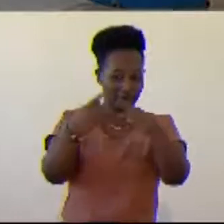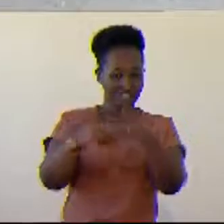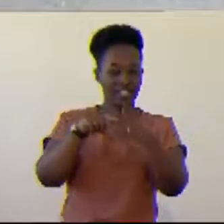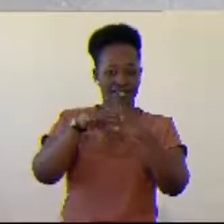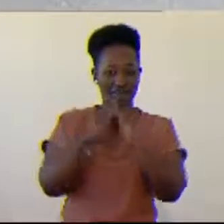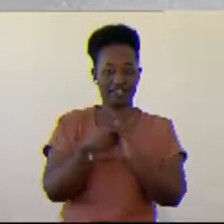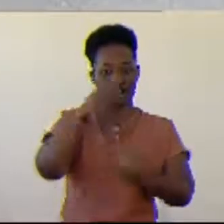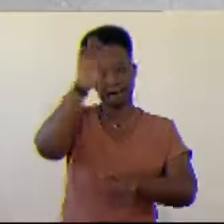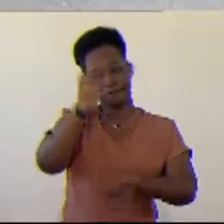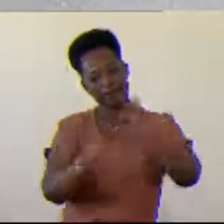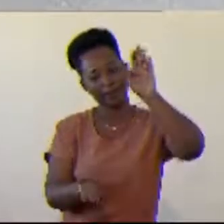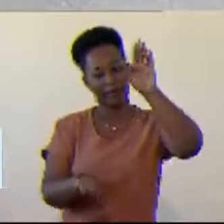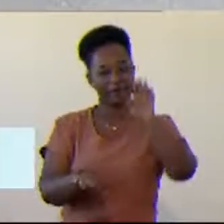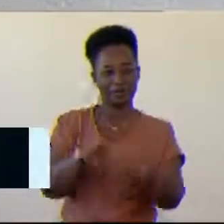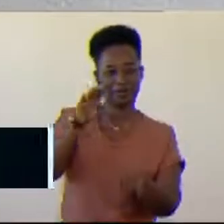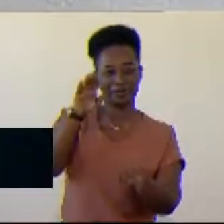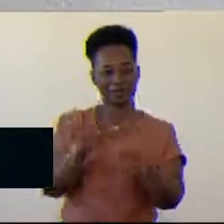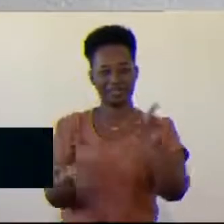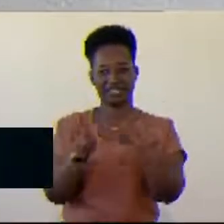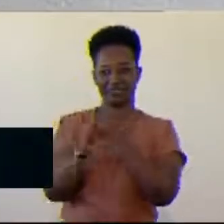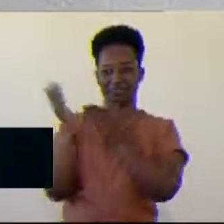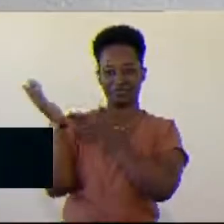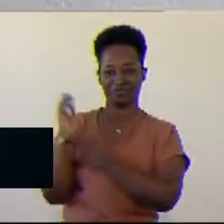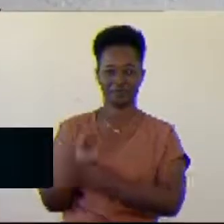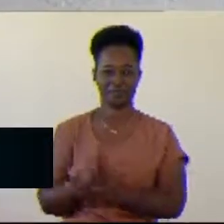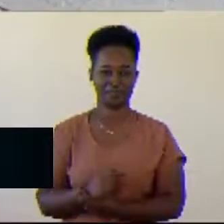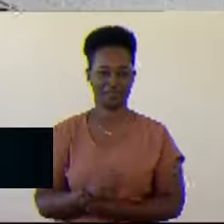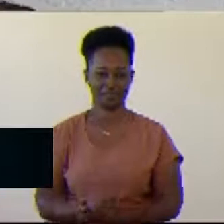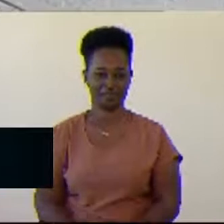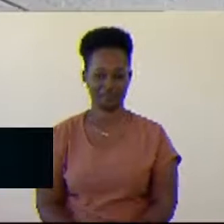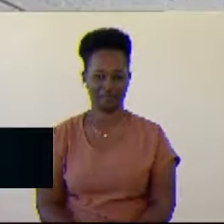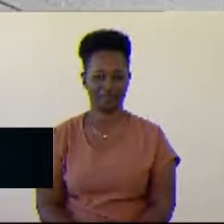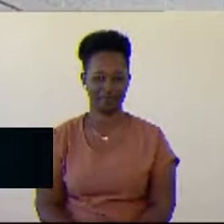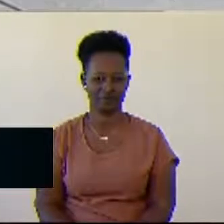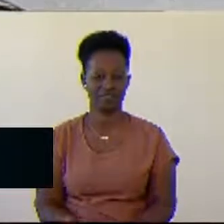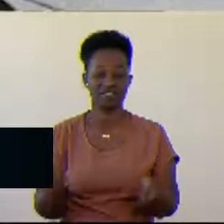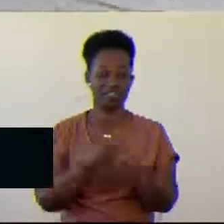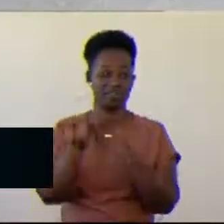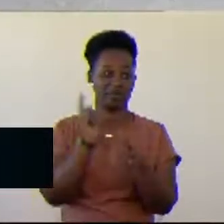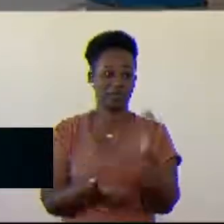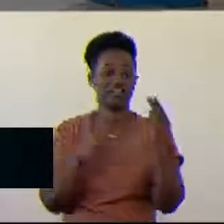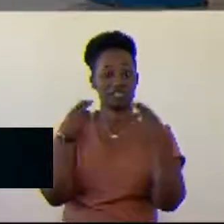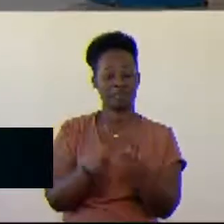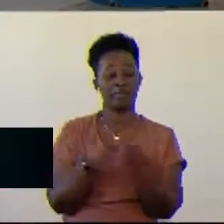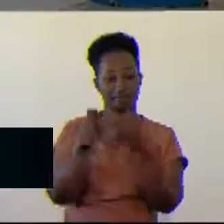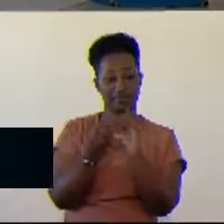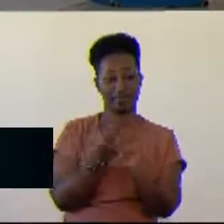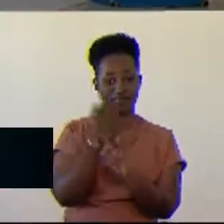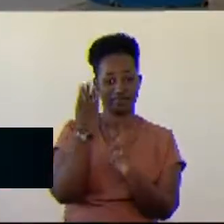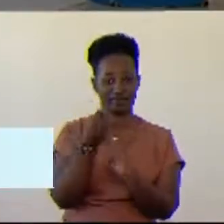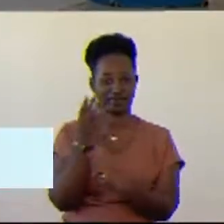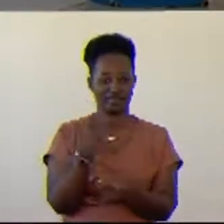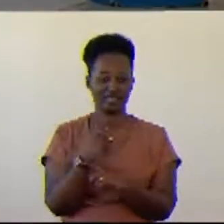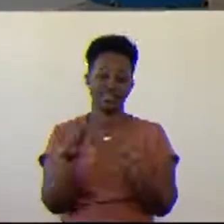clockwise and anti-clockwise, clockwise and anti-clockwise. As you can see, what is happening with this candle. See?